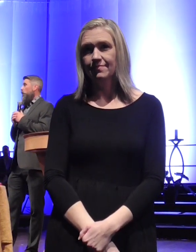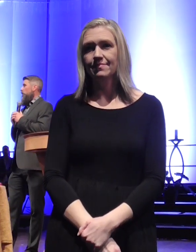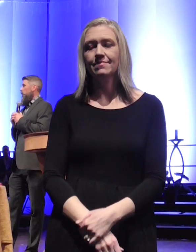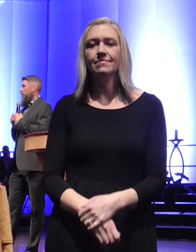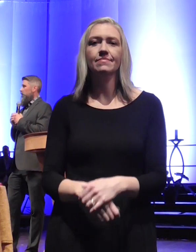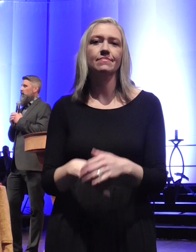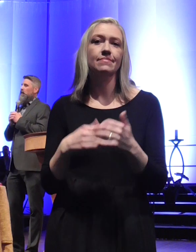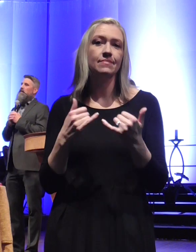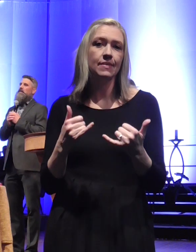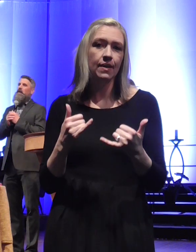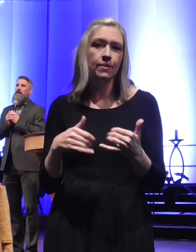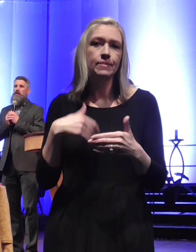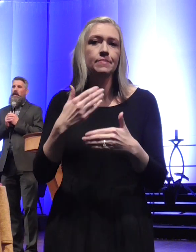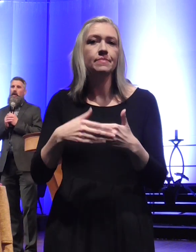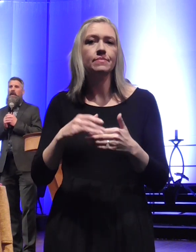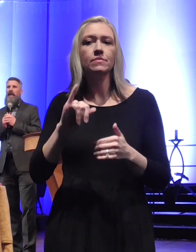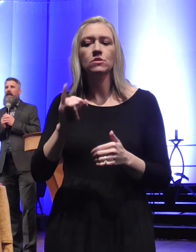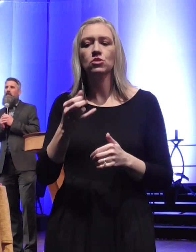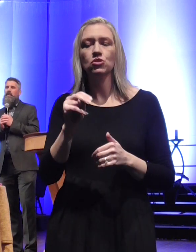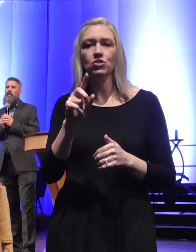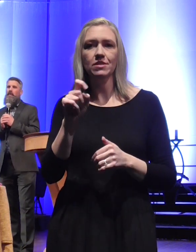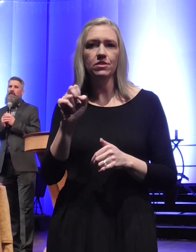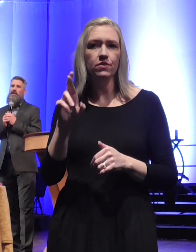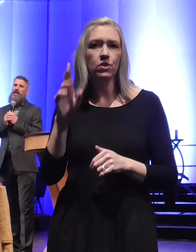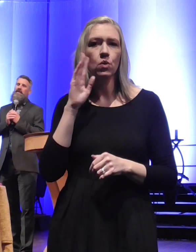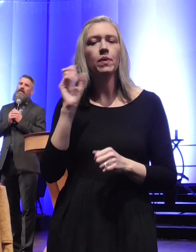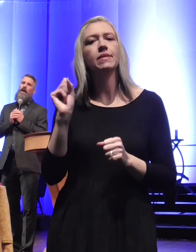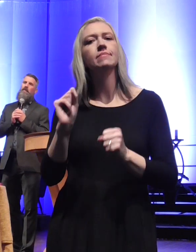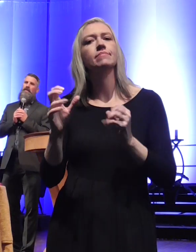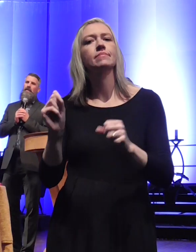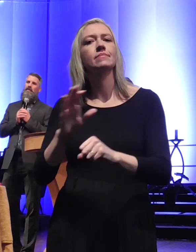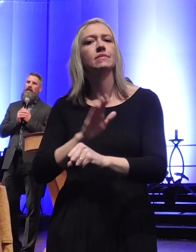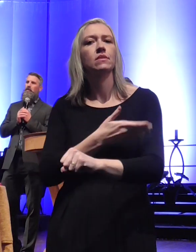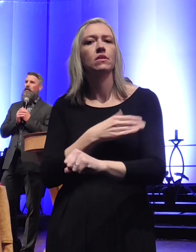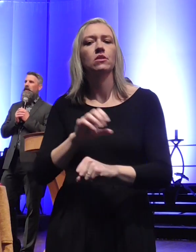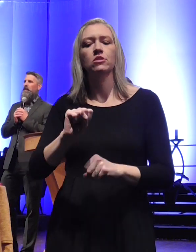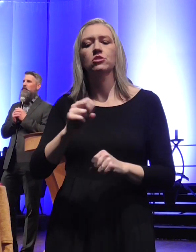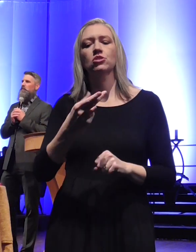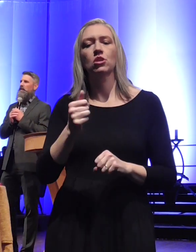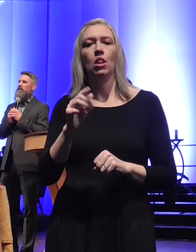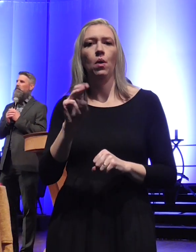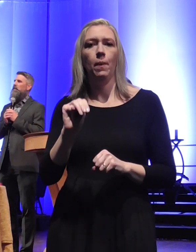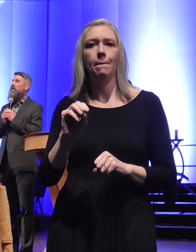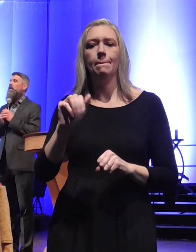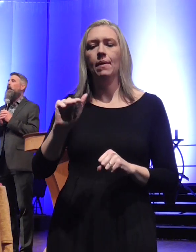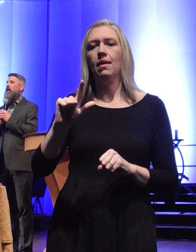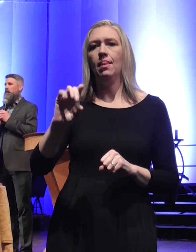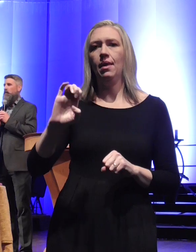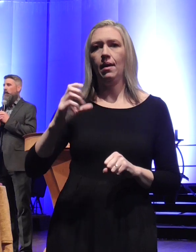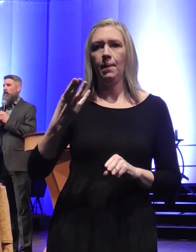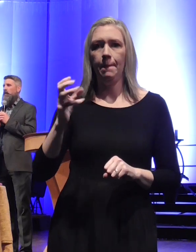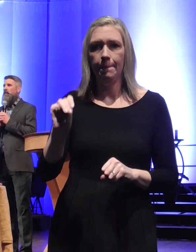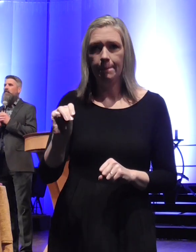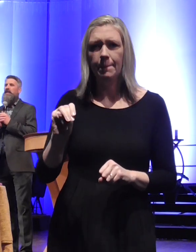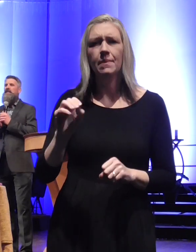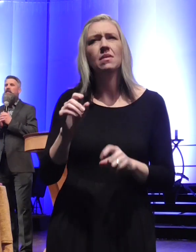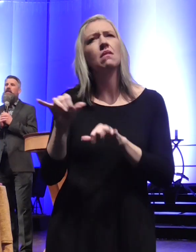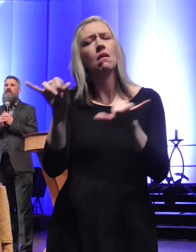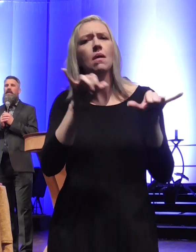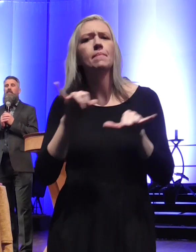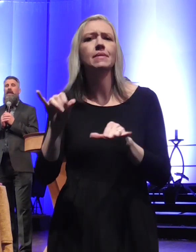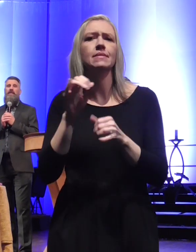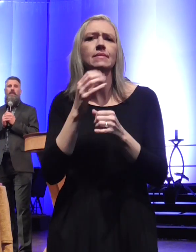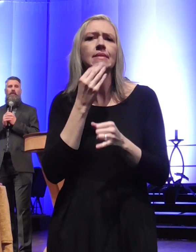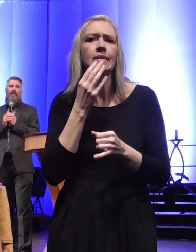Now Jennifer is going to lead us in the song Shalom Aleichem, which is a common Hebrew greeting which means peace upon you,